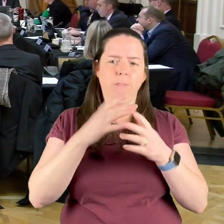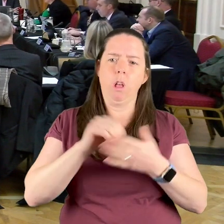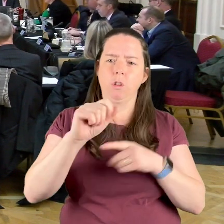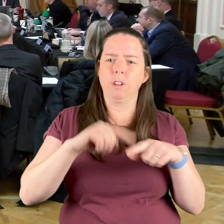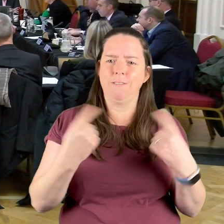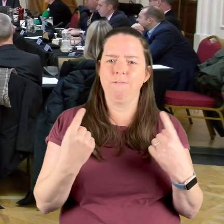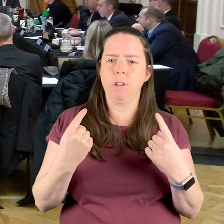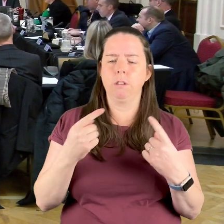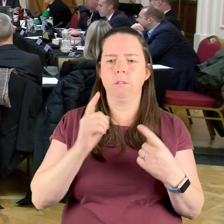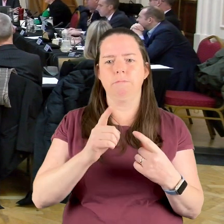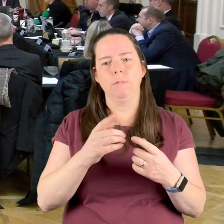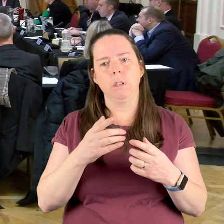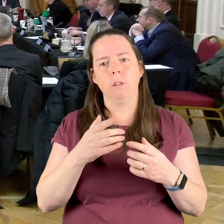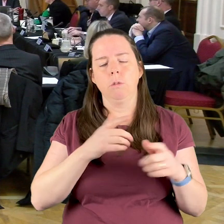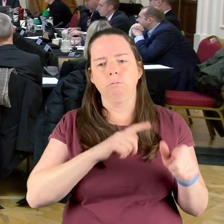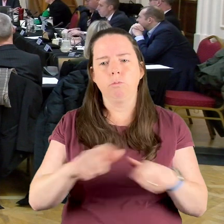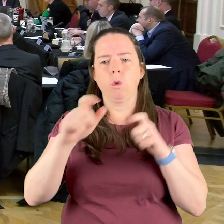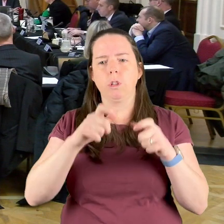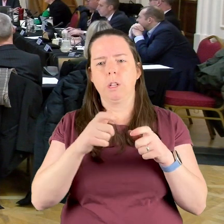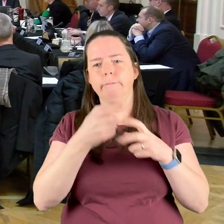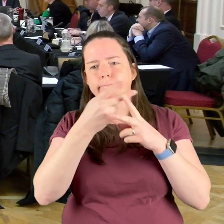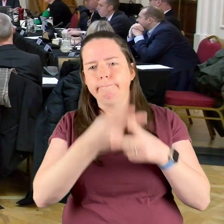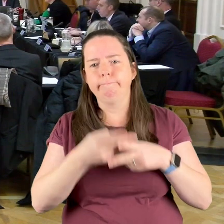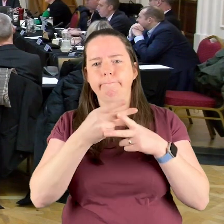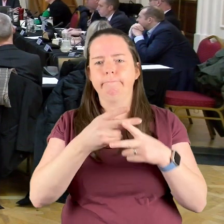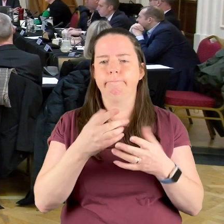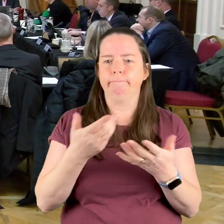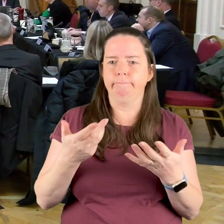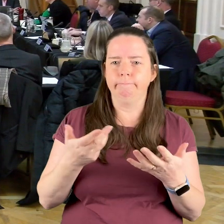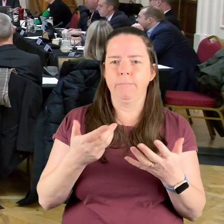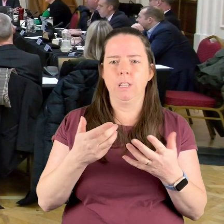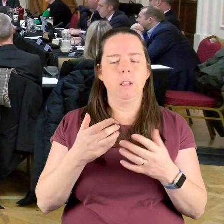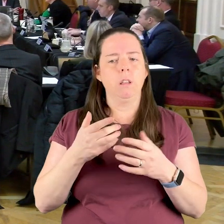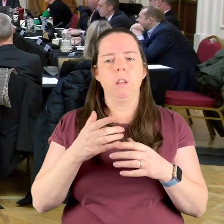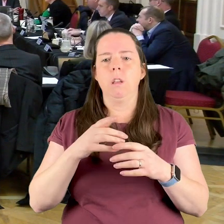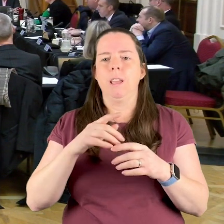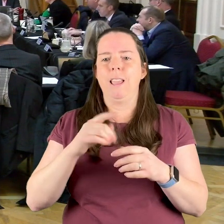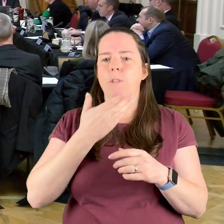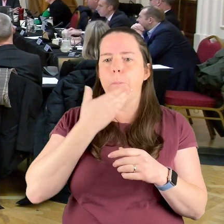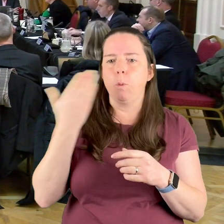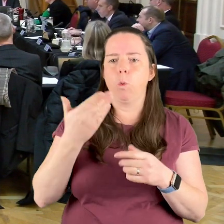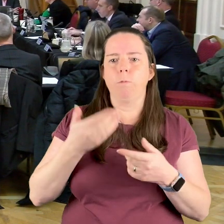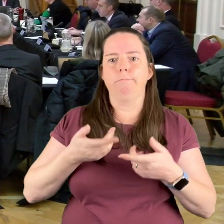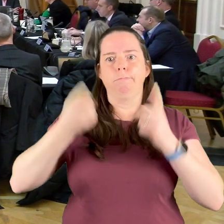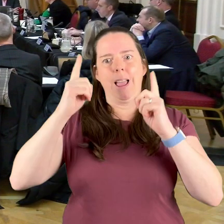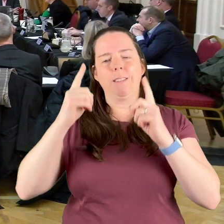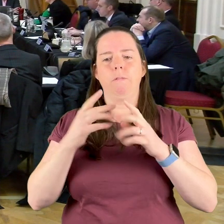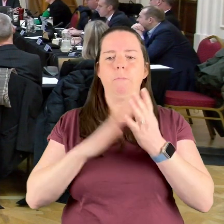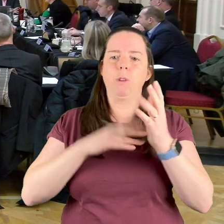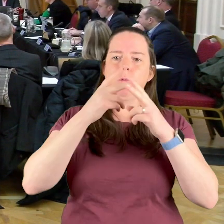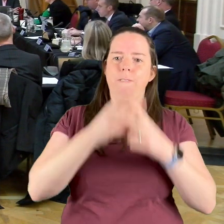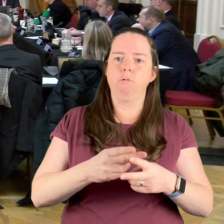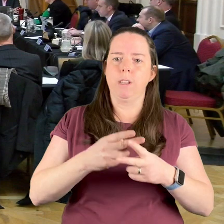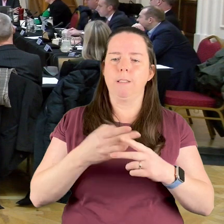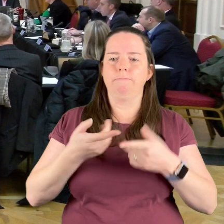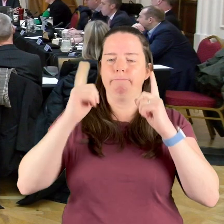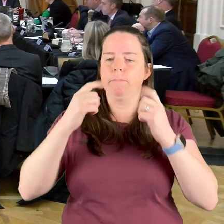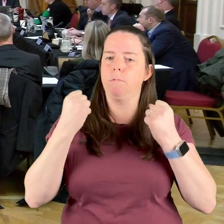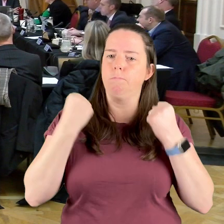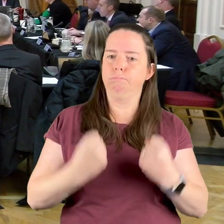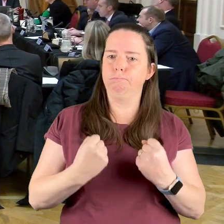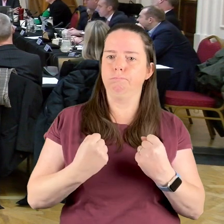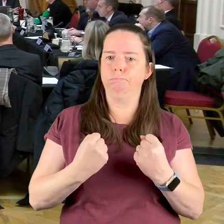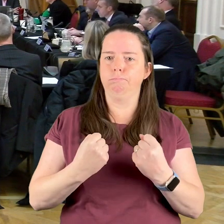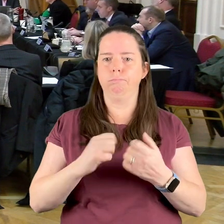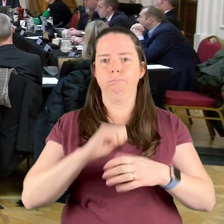But I also know, particularly with my George's experience, is if you don't have a good, strong head of midwifery